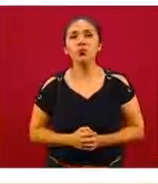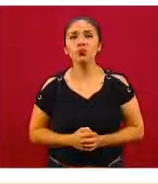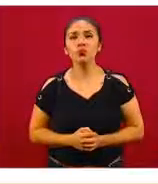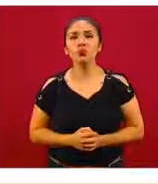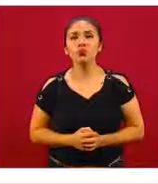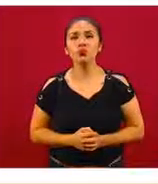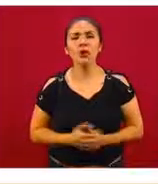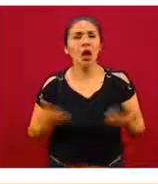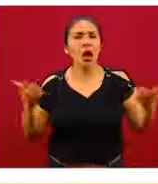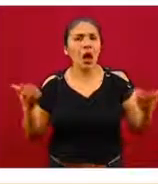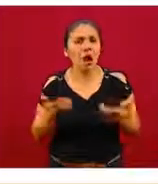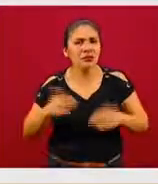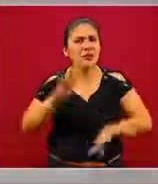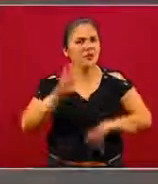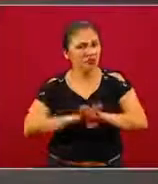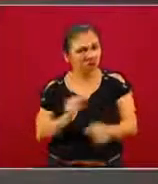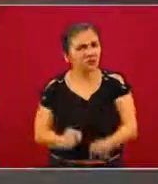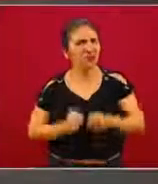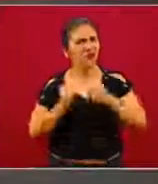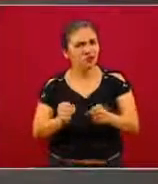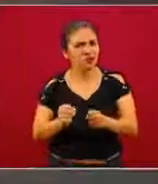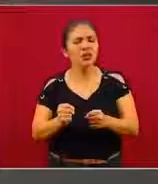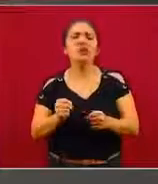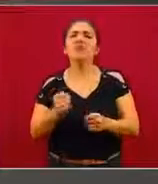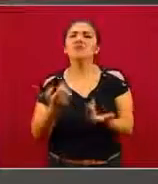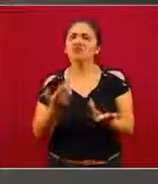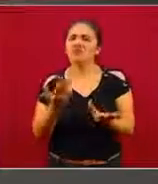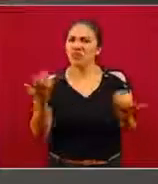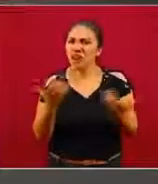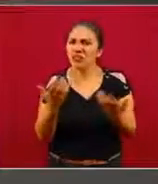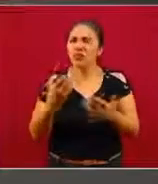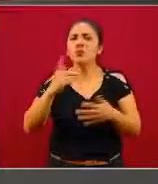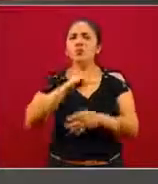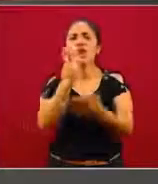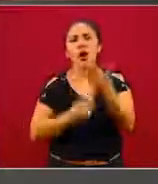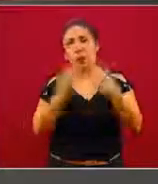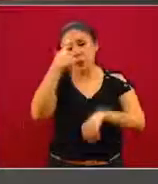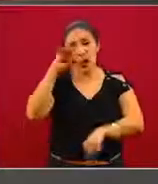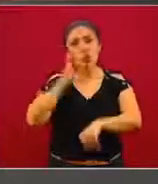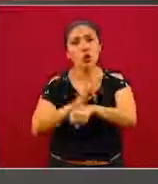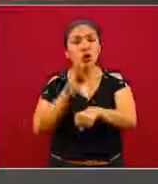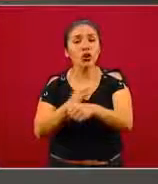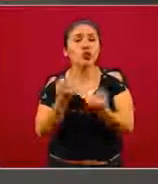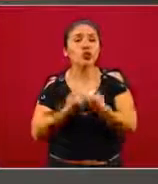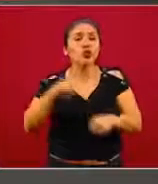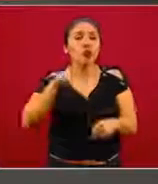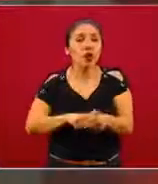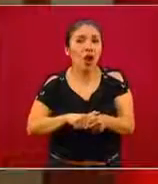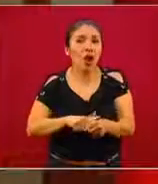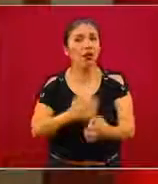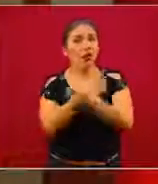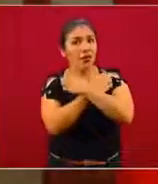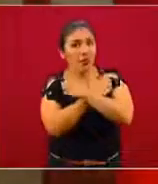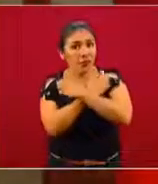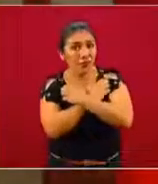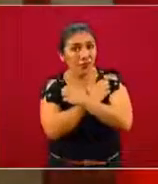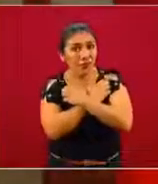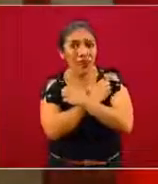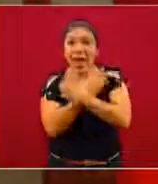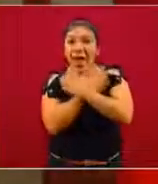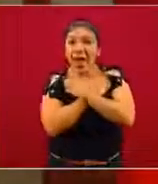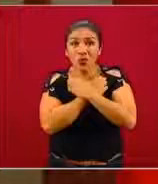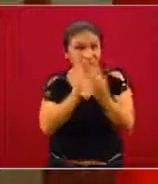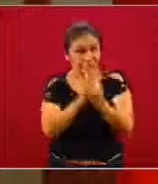We can also think about how we can increase development of social protection and